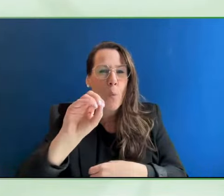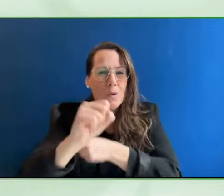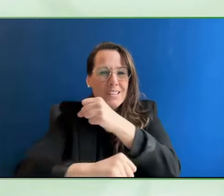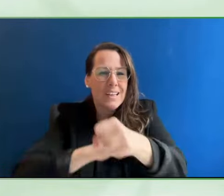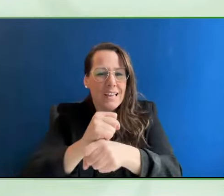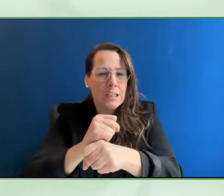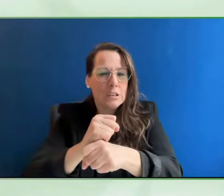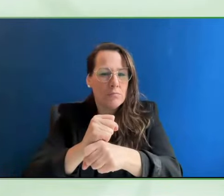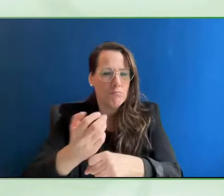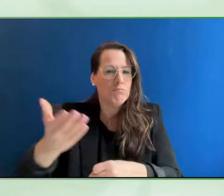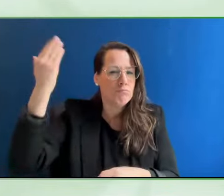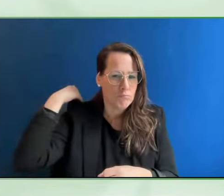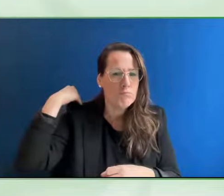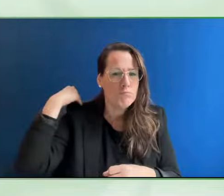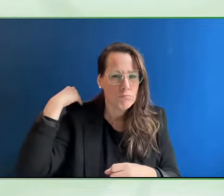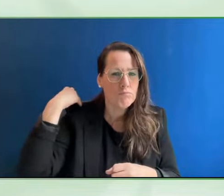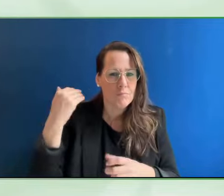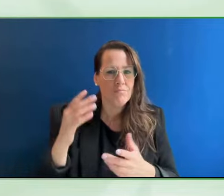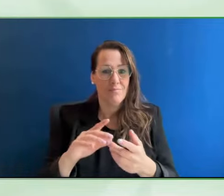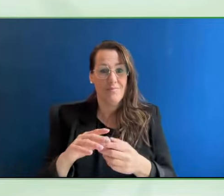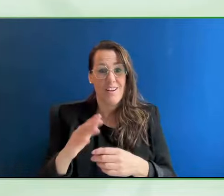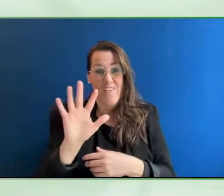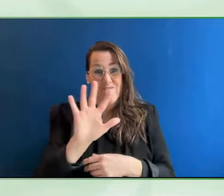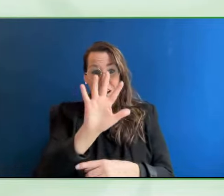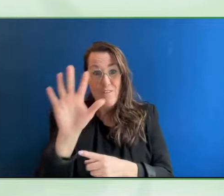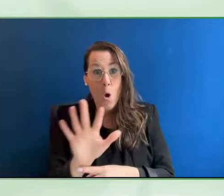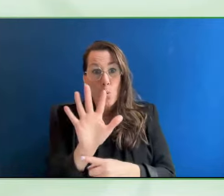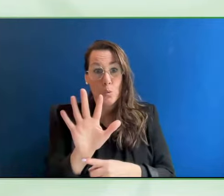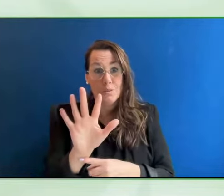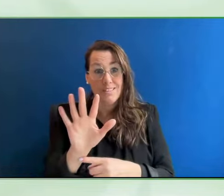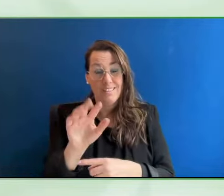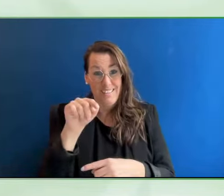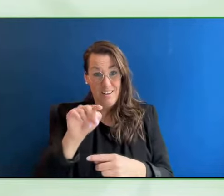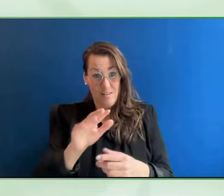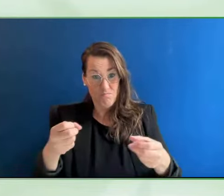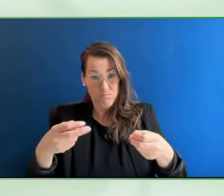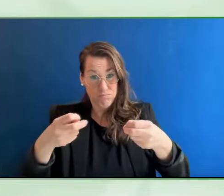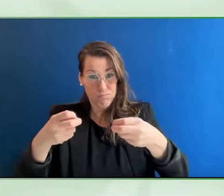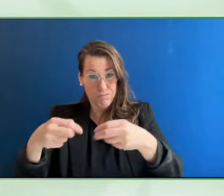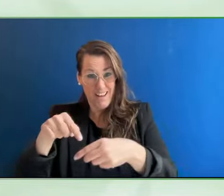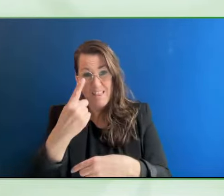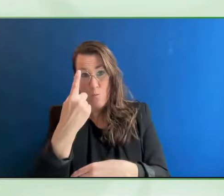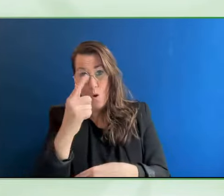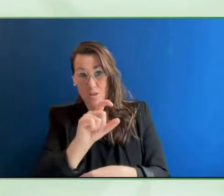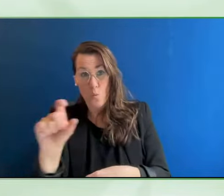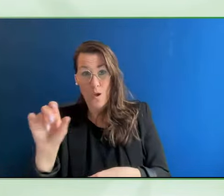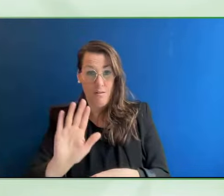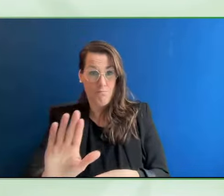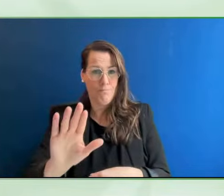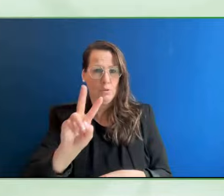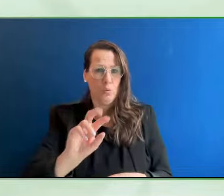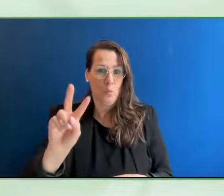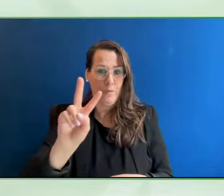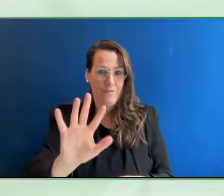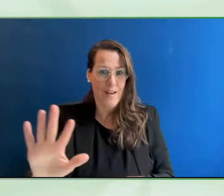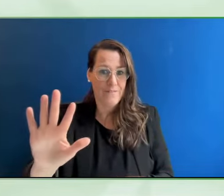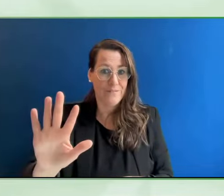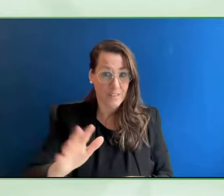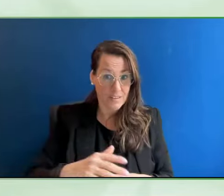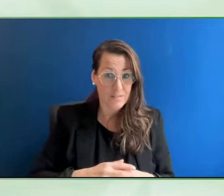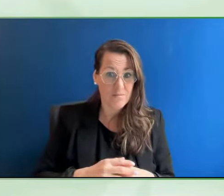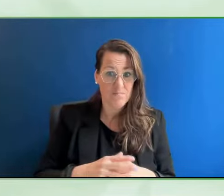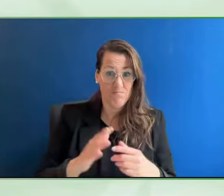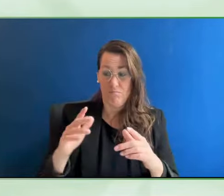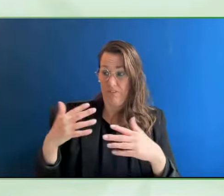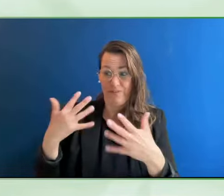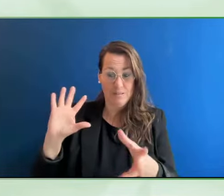28,000 hours in the year. Produced from more than 30 experts in subtitling. And how